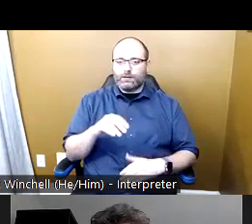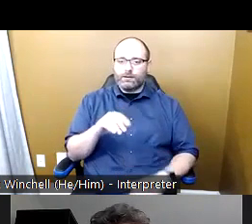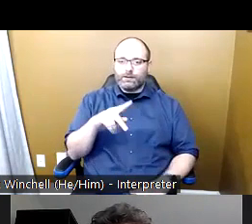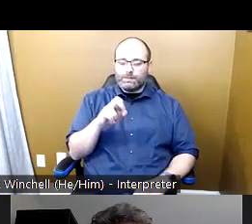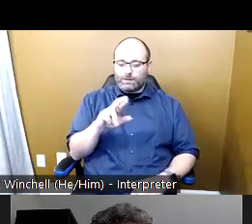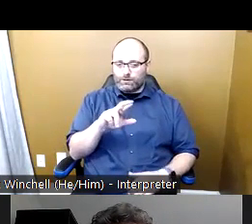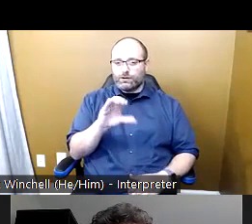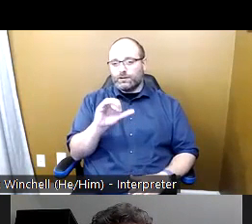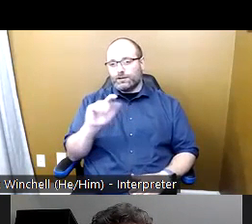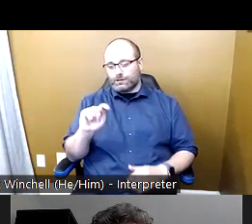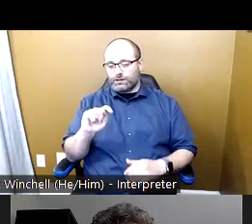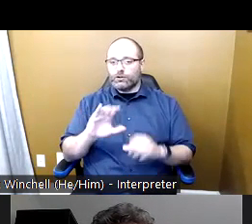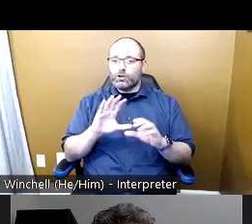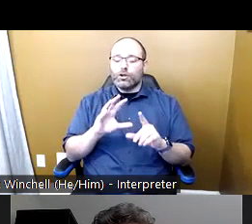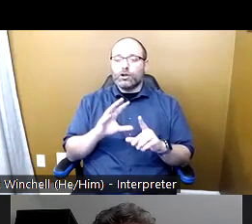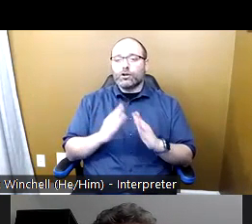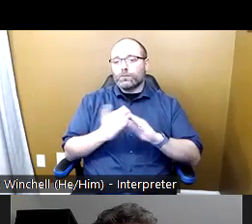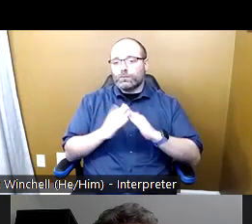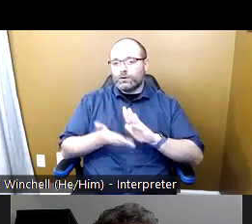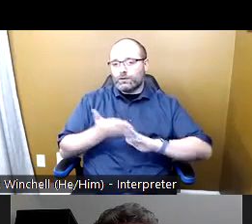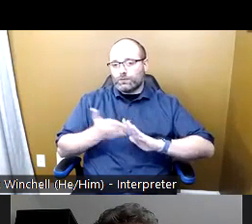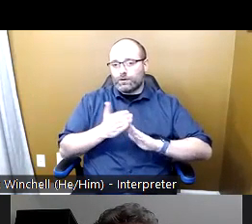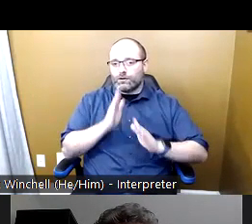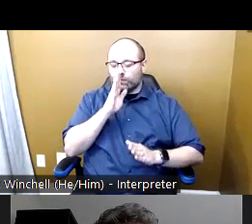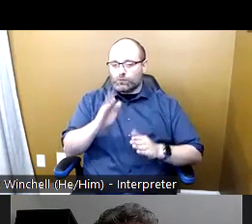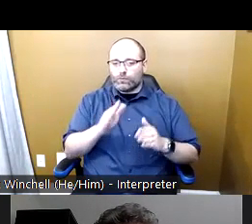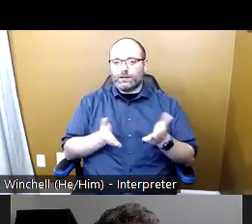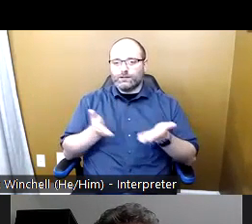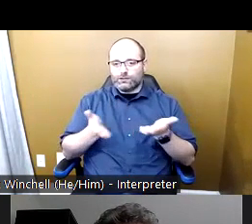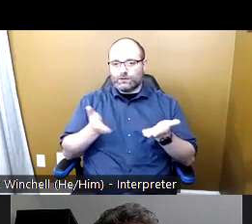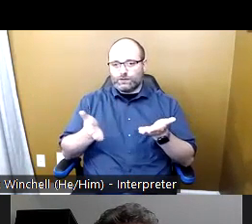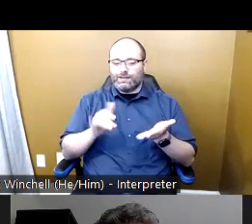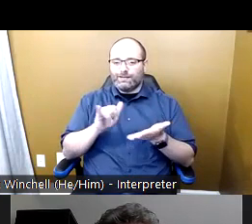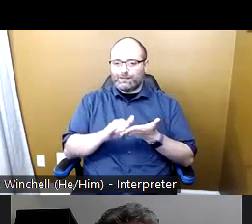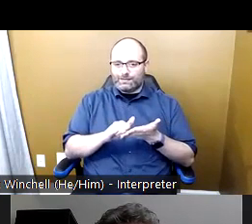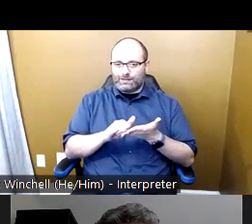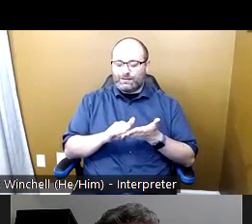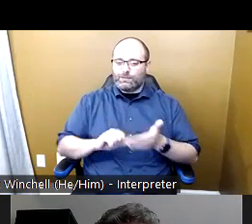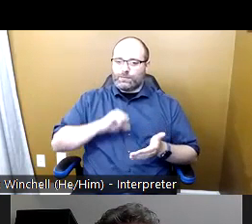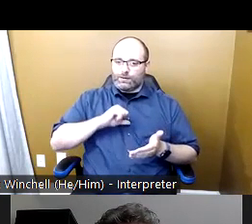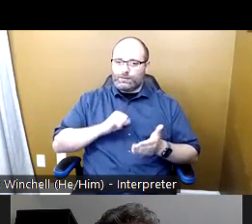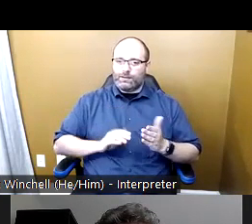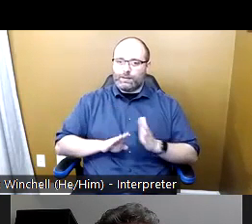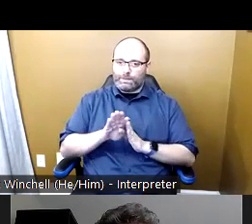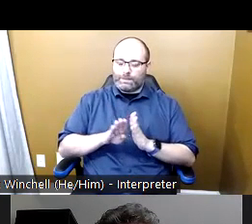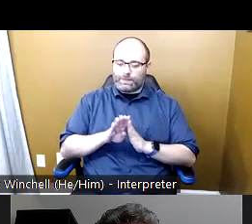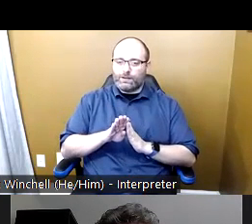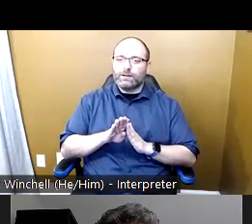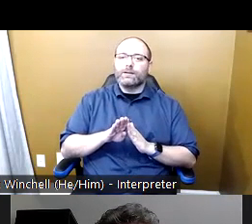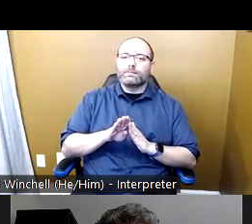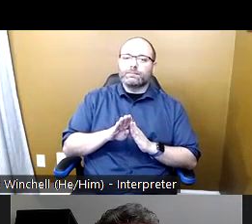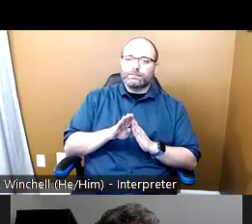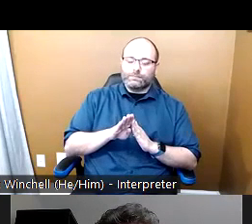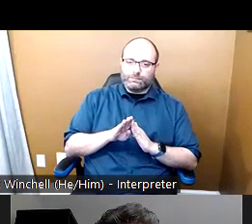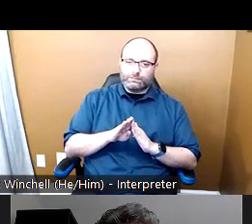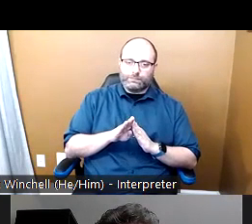Connecticut-specific community-run direct service program. And Transhaven is a space that proudly builds Black and Brown trans power, trans immigrant